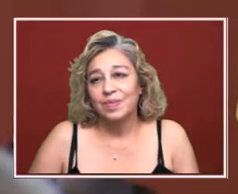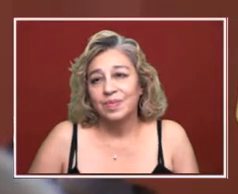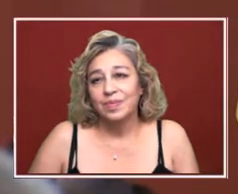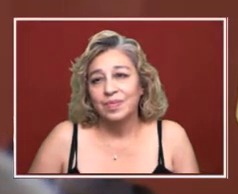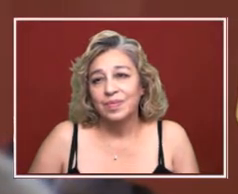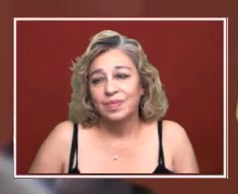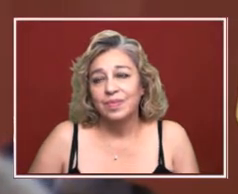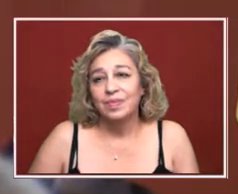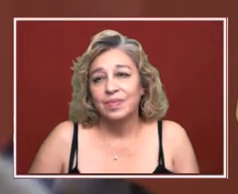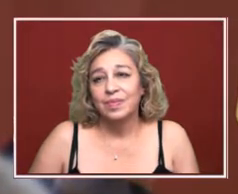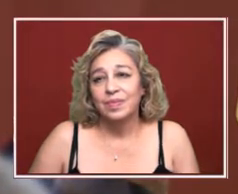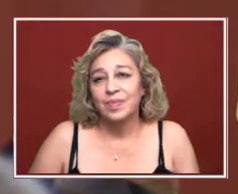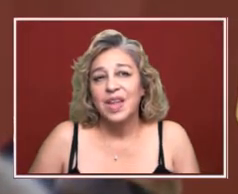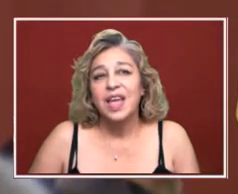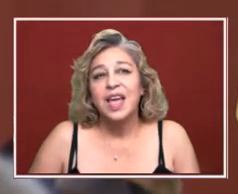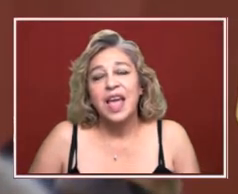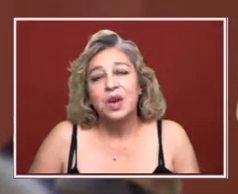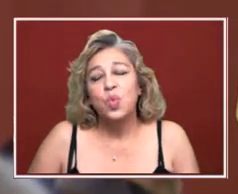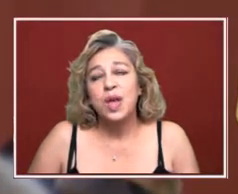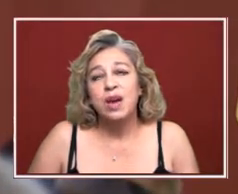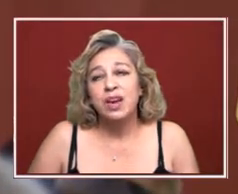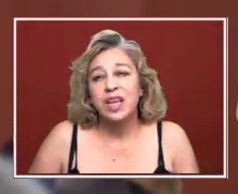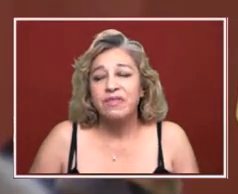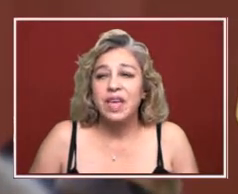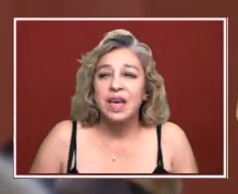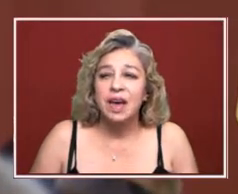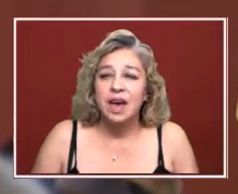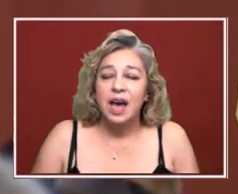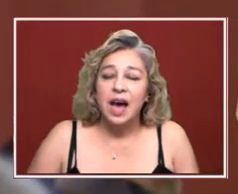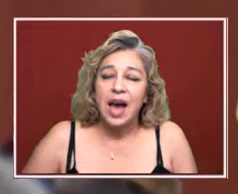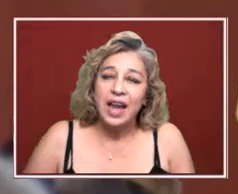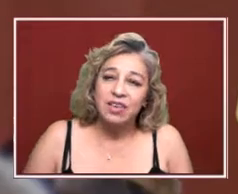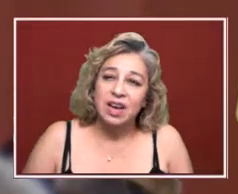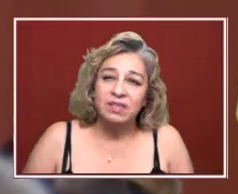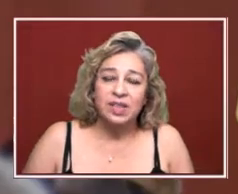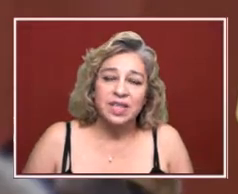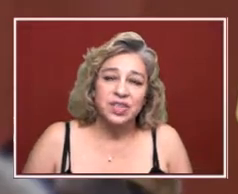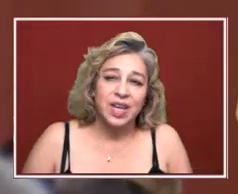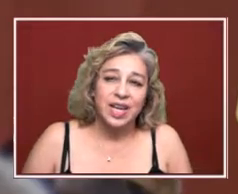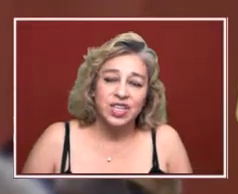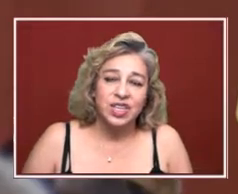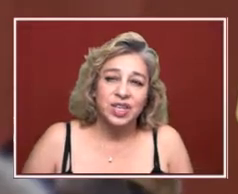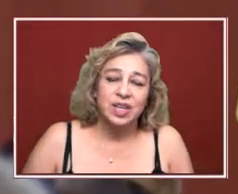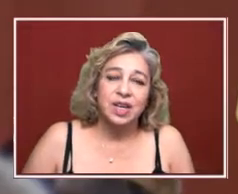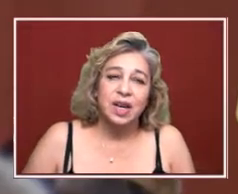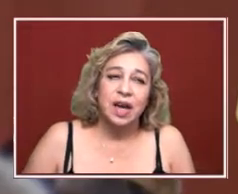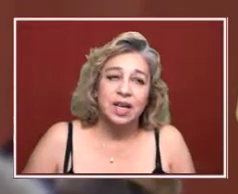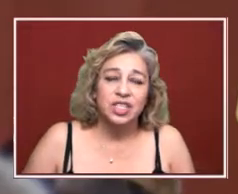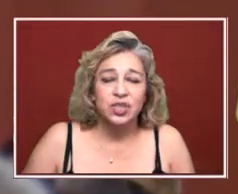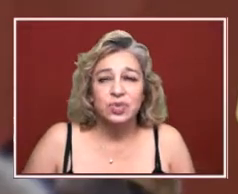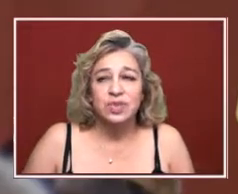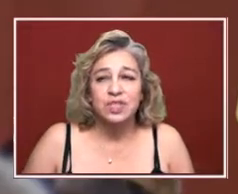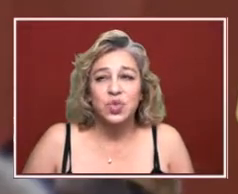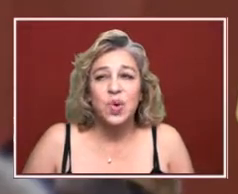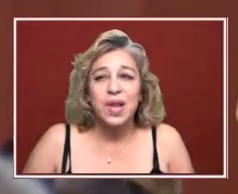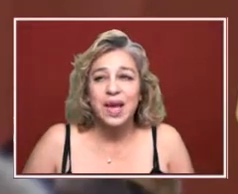nivel superior. And we are giving higher level education